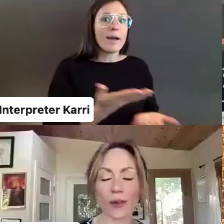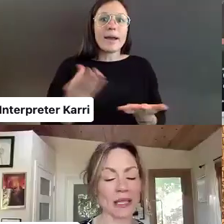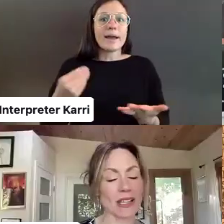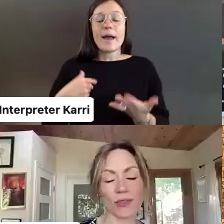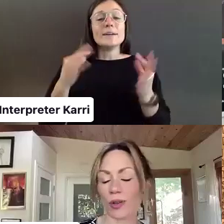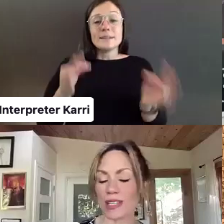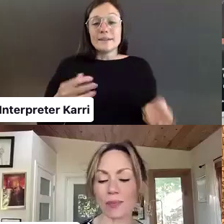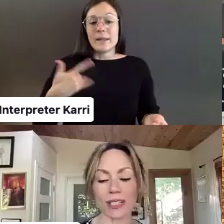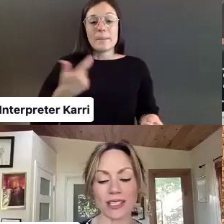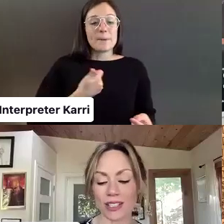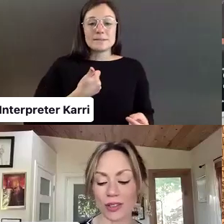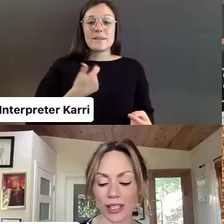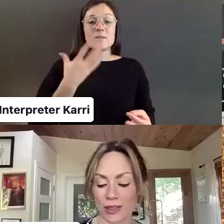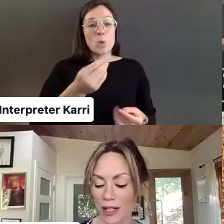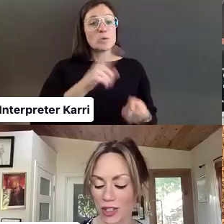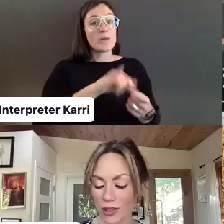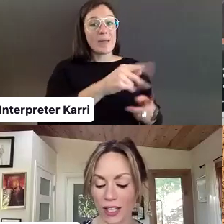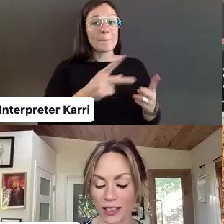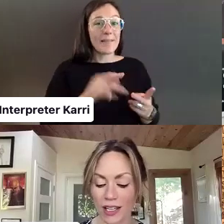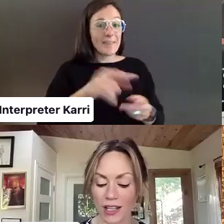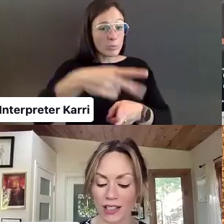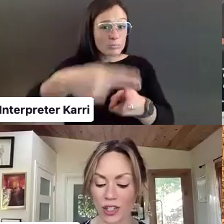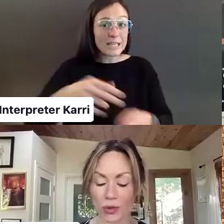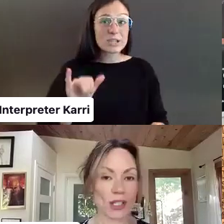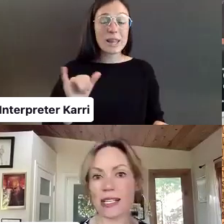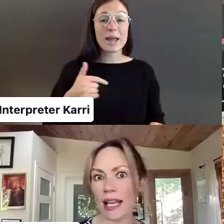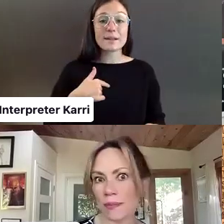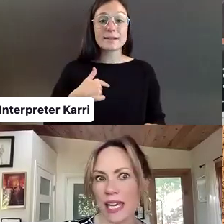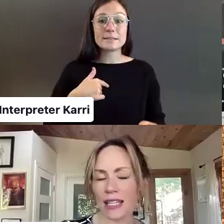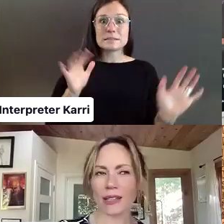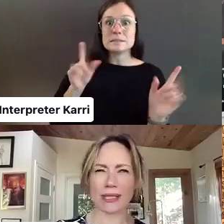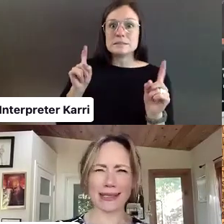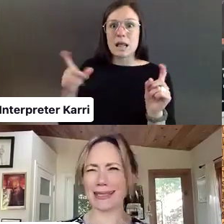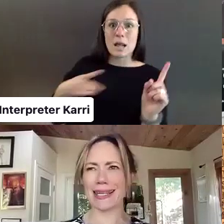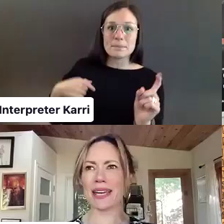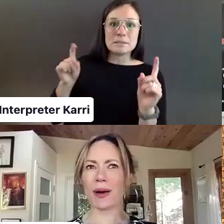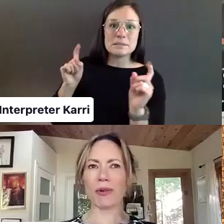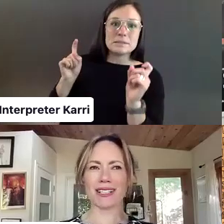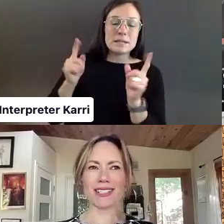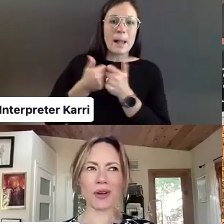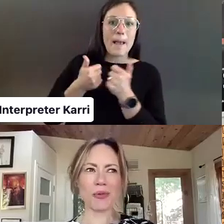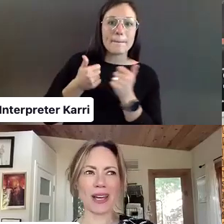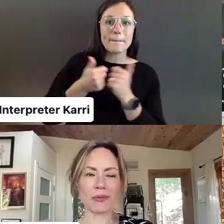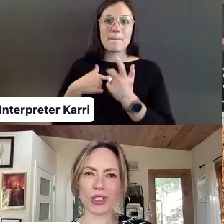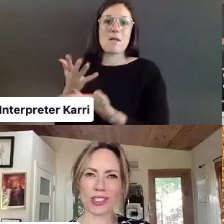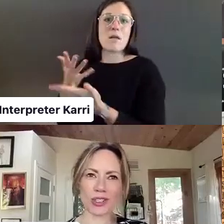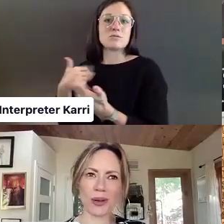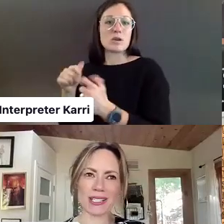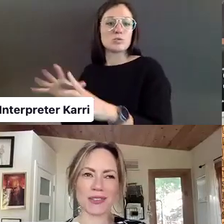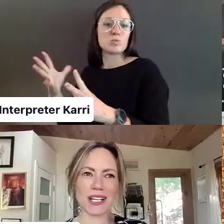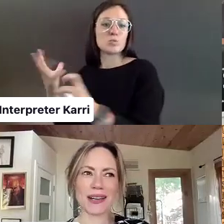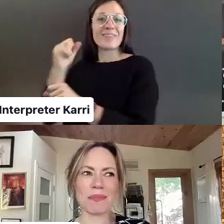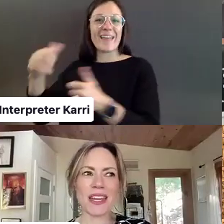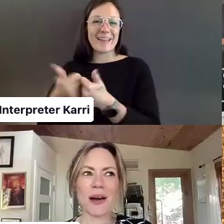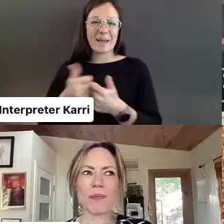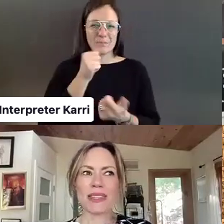definitely felt myself going to that place that you ladies mentioned of like, does he like me? Like it was like this game I wanted to try to win, which is such a waste